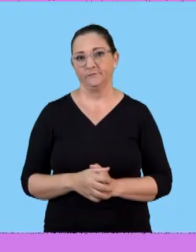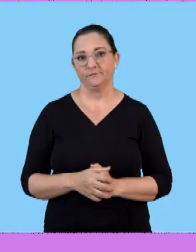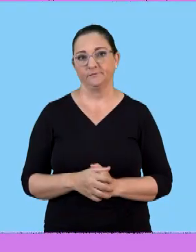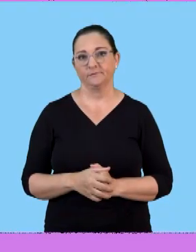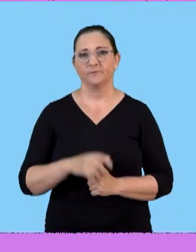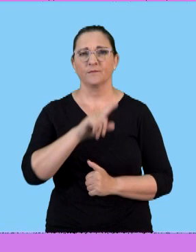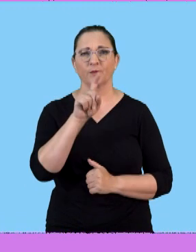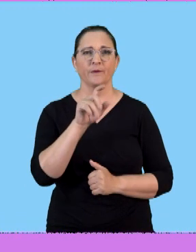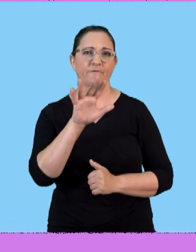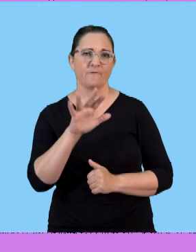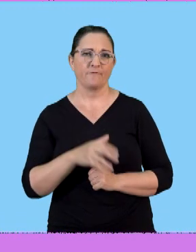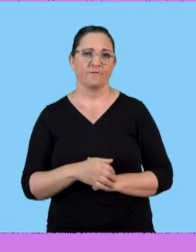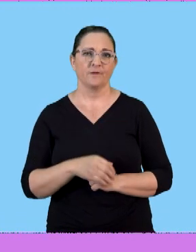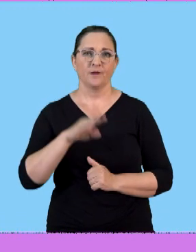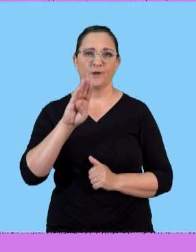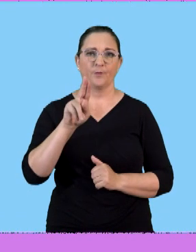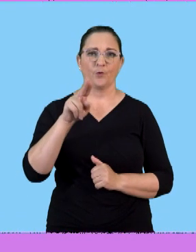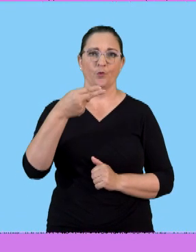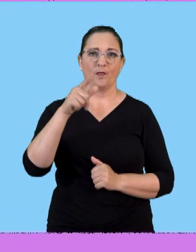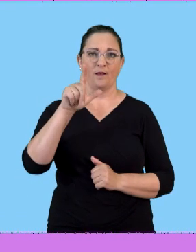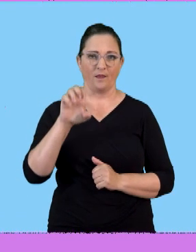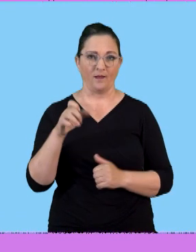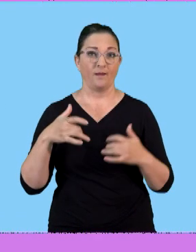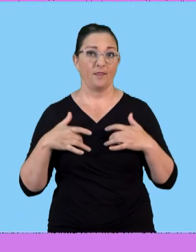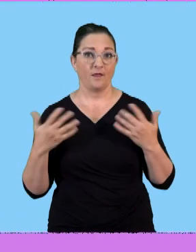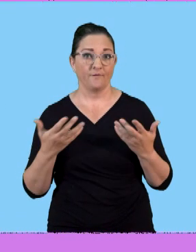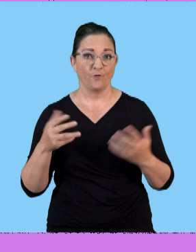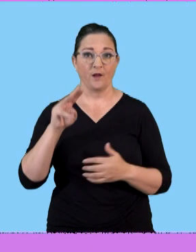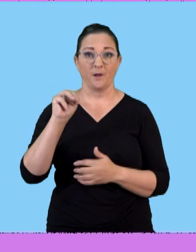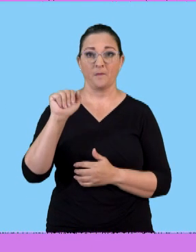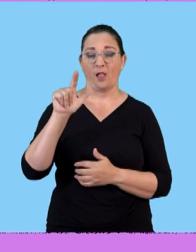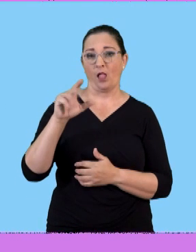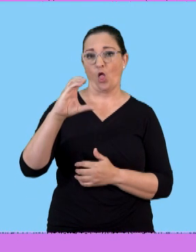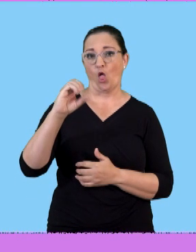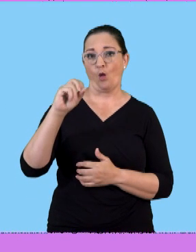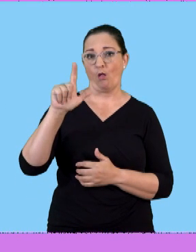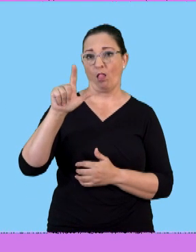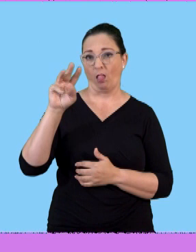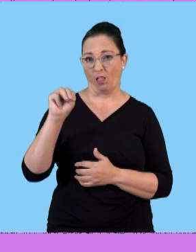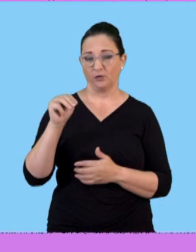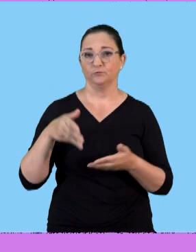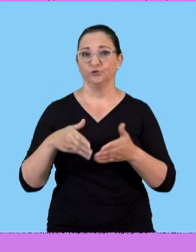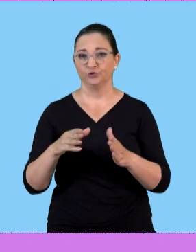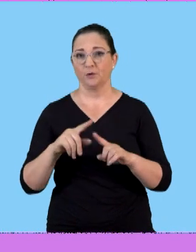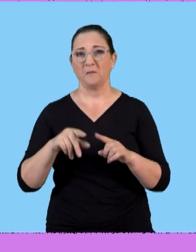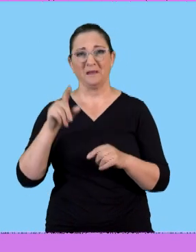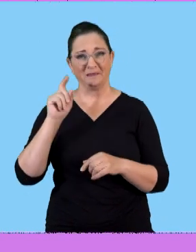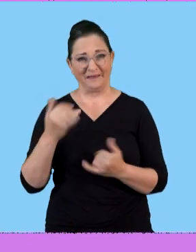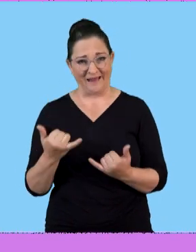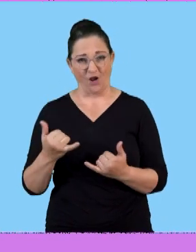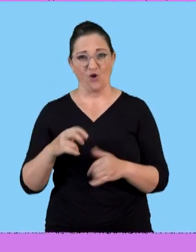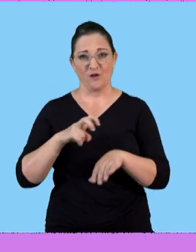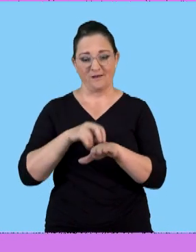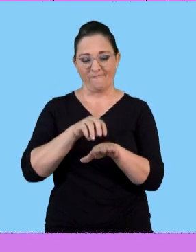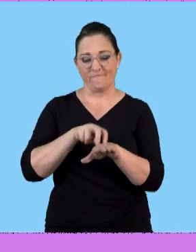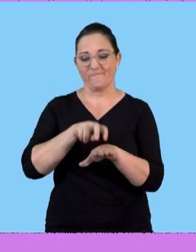Question number 5, it says Boertle lives in Malcolm Street and must meet a friend at the